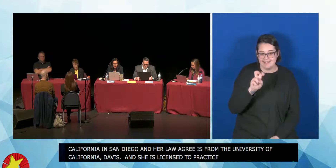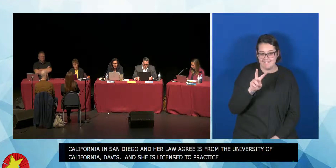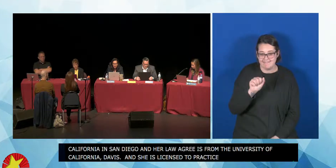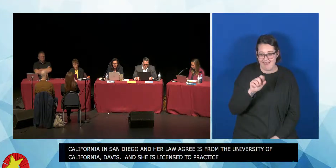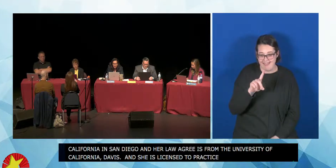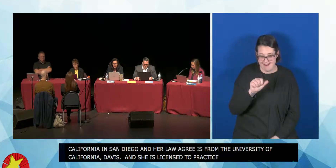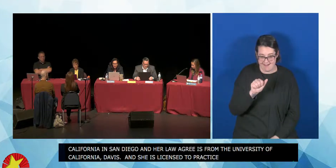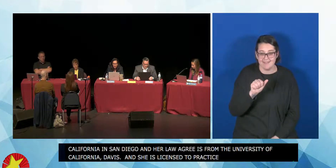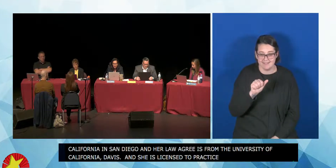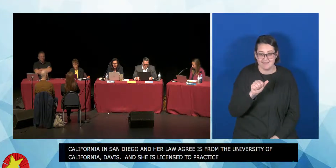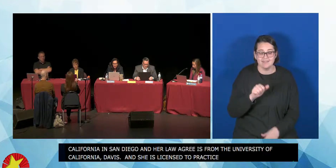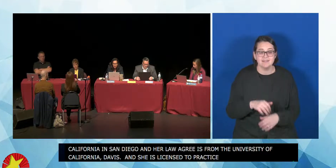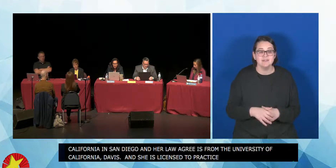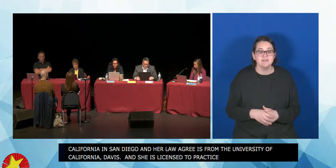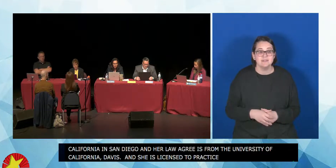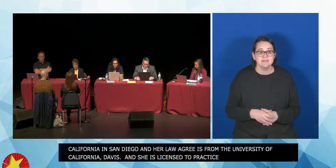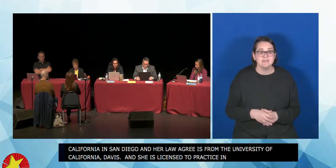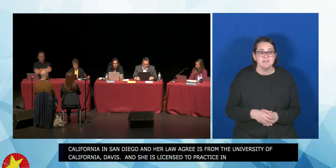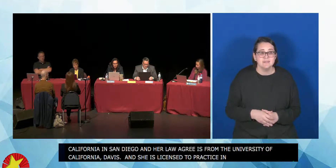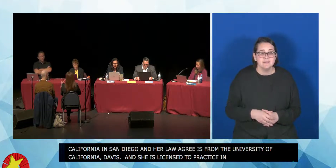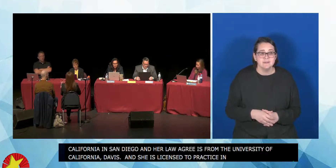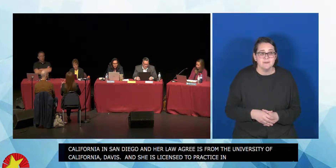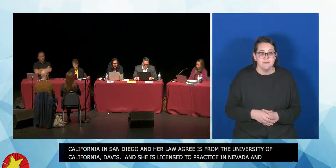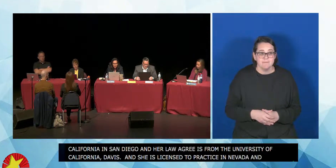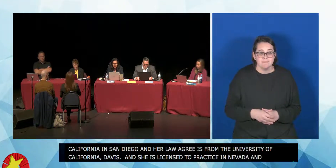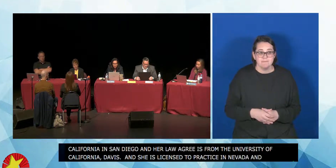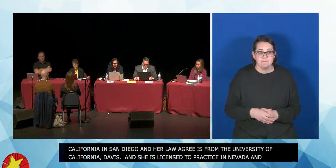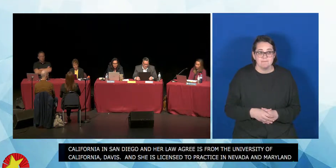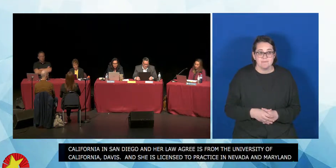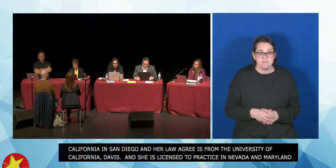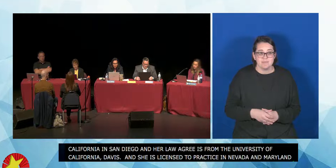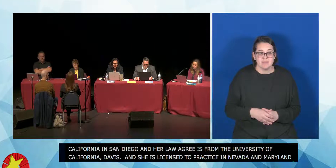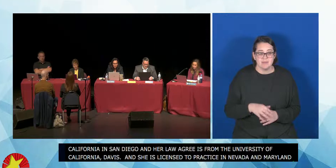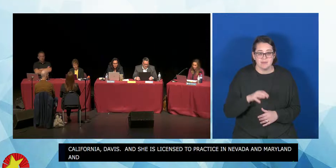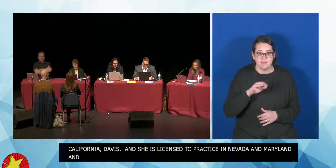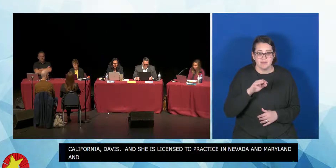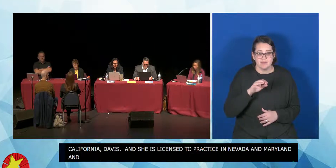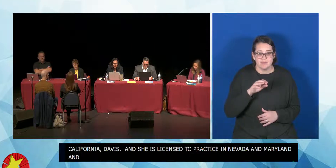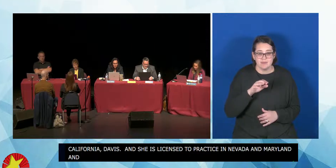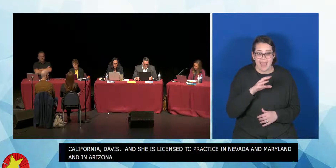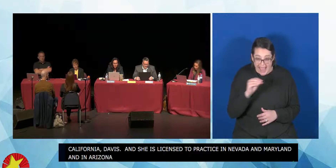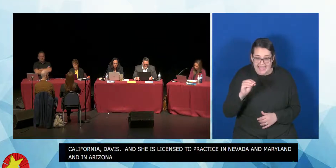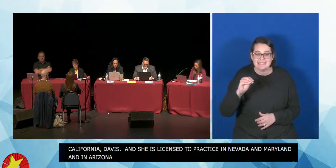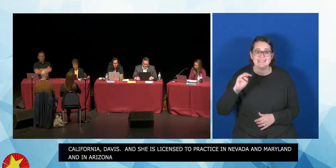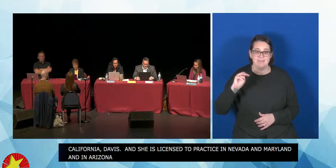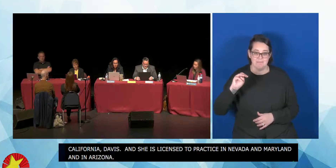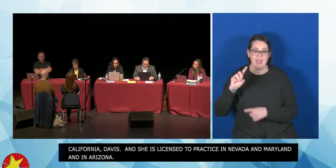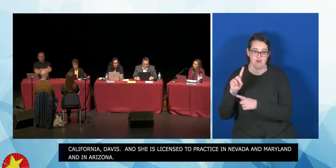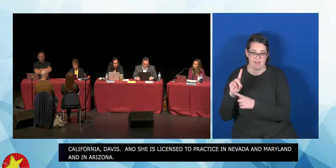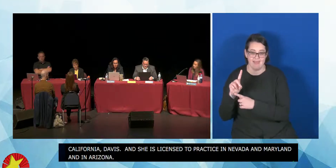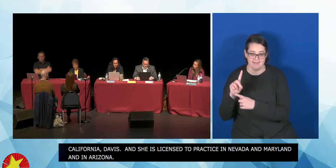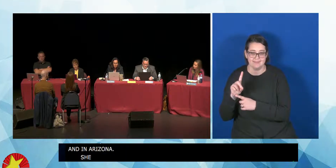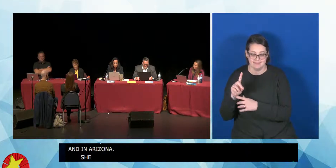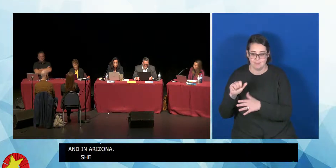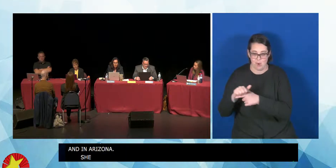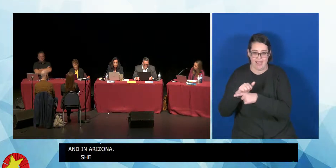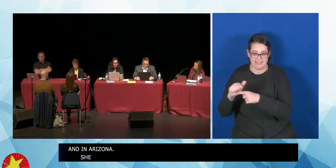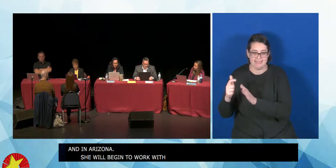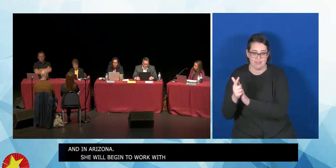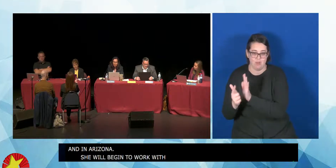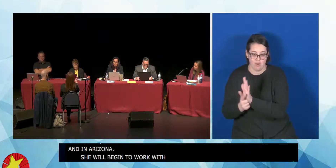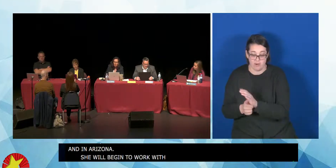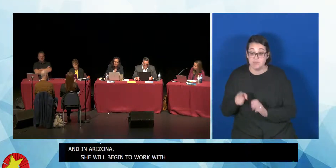Maryland, and in Arizona. She will begin her work with us next week,